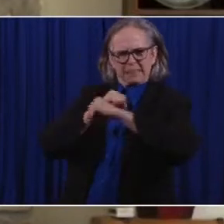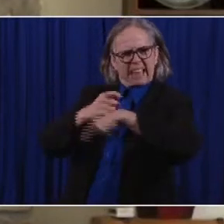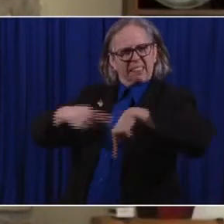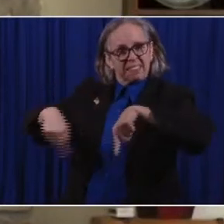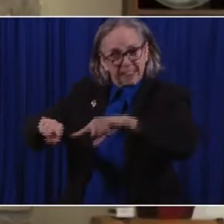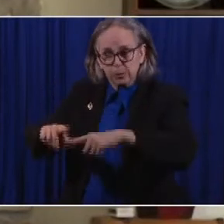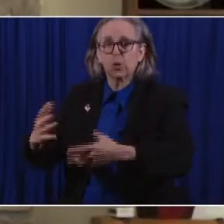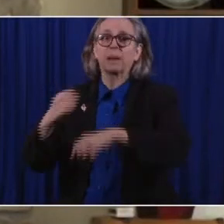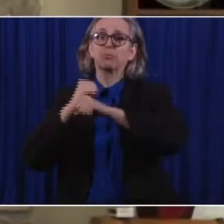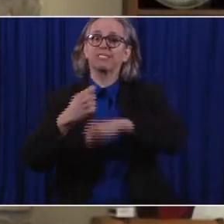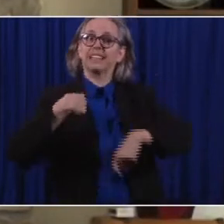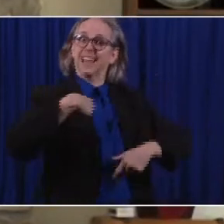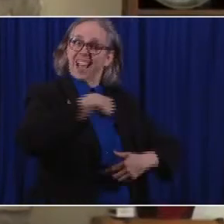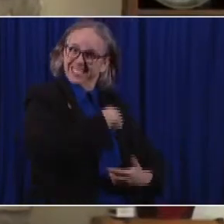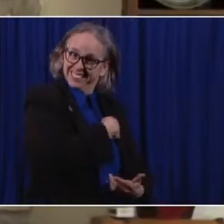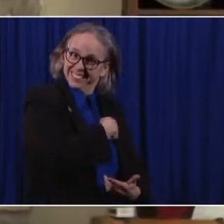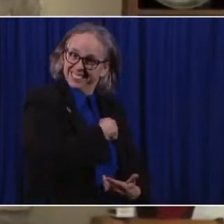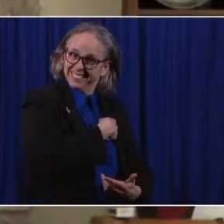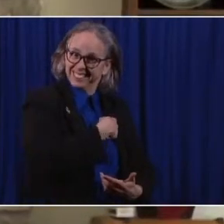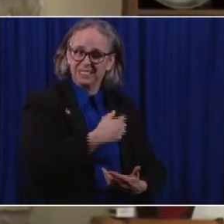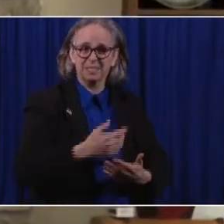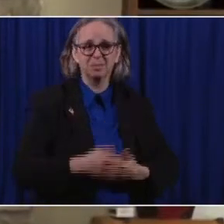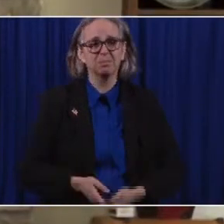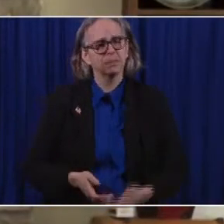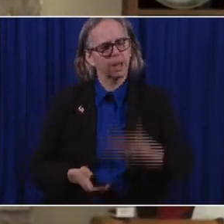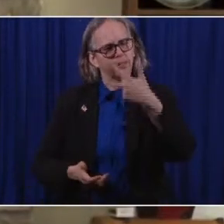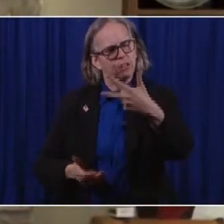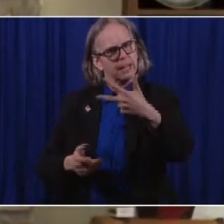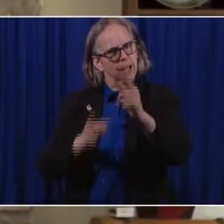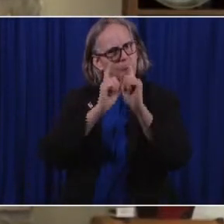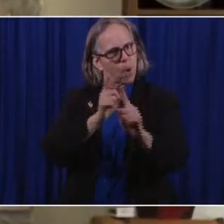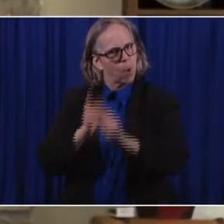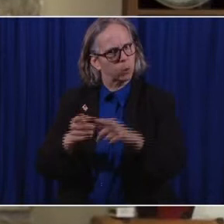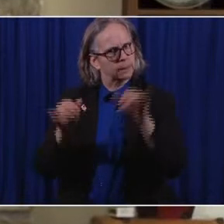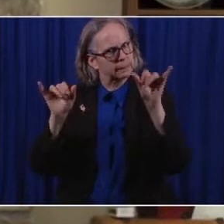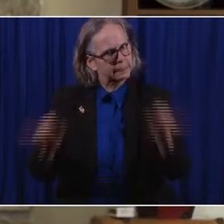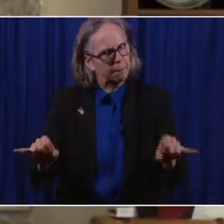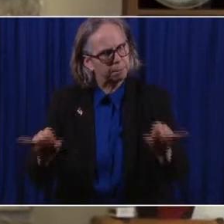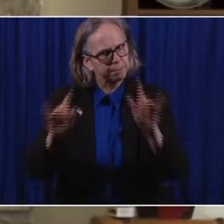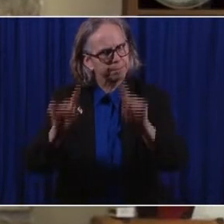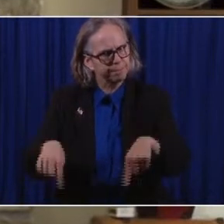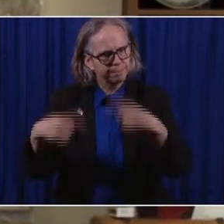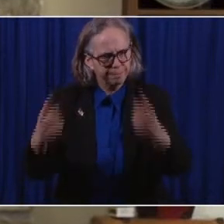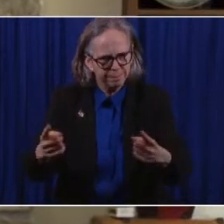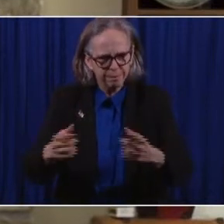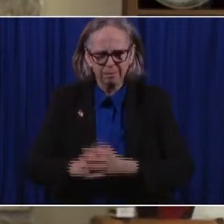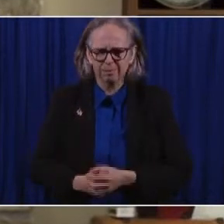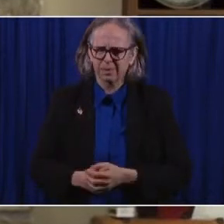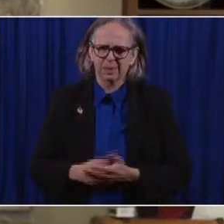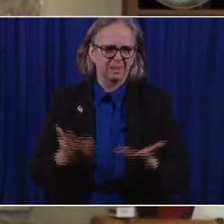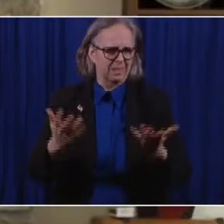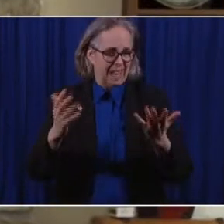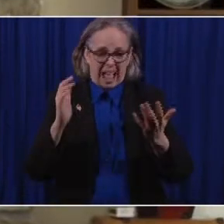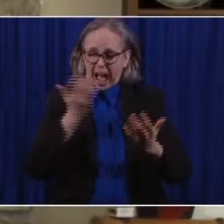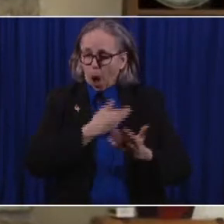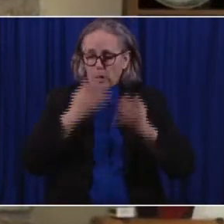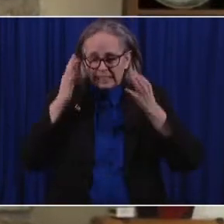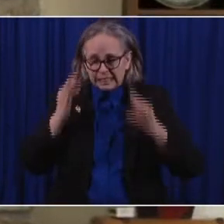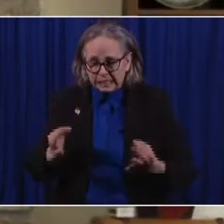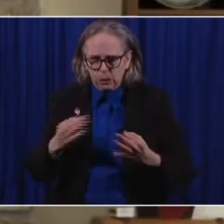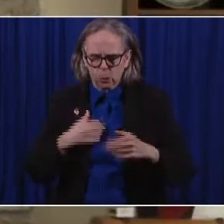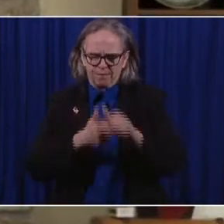drive absolutely everything that we do every single day and every decision we make in regard to